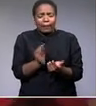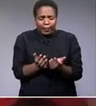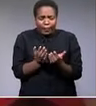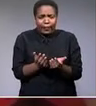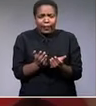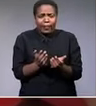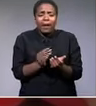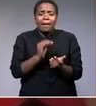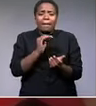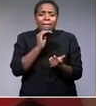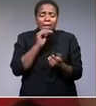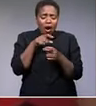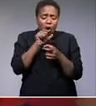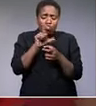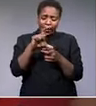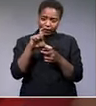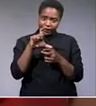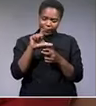than a can of cold drink.